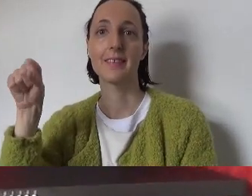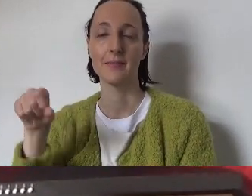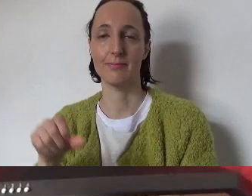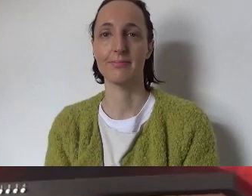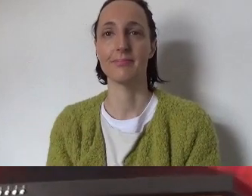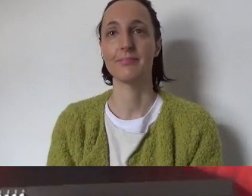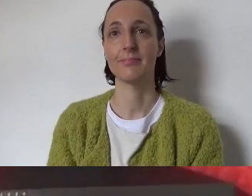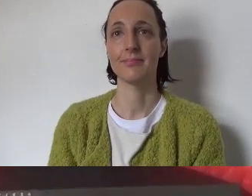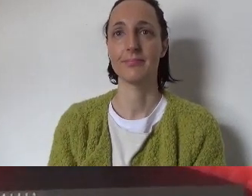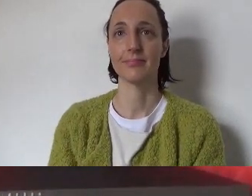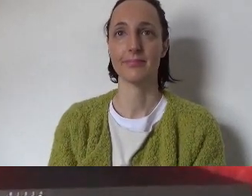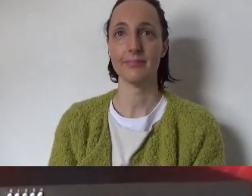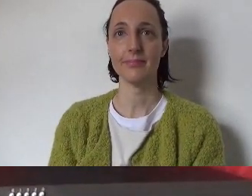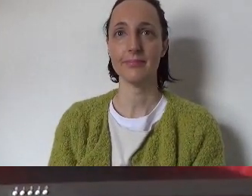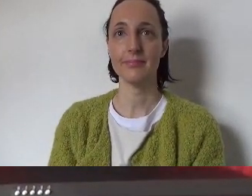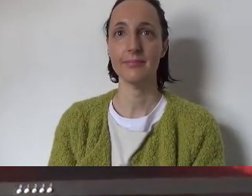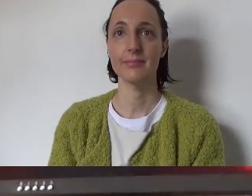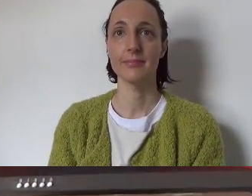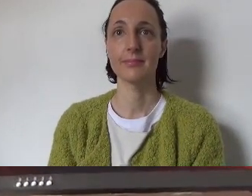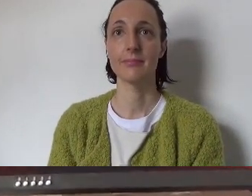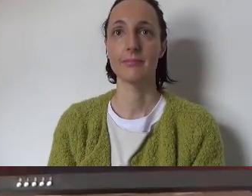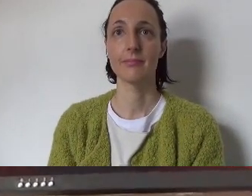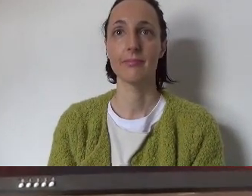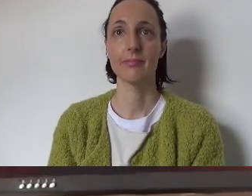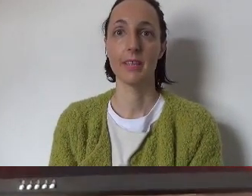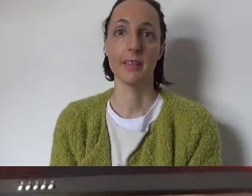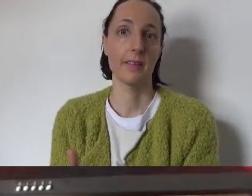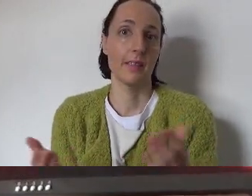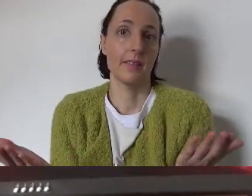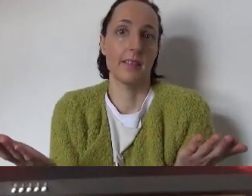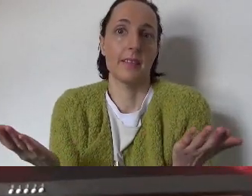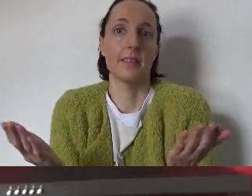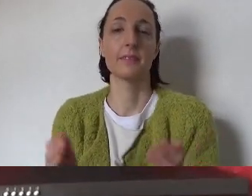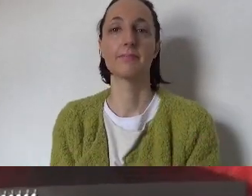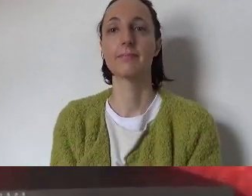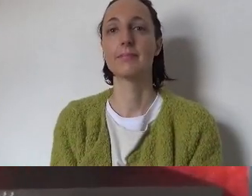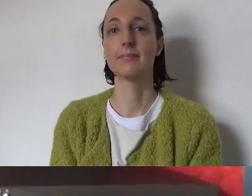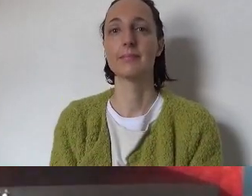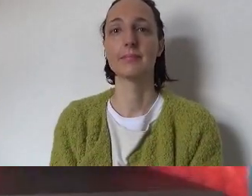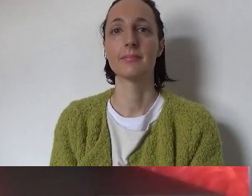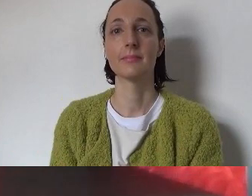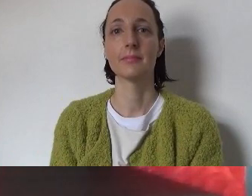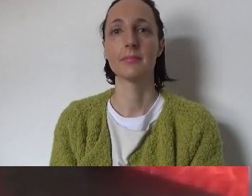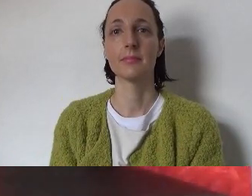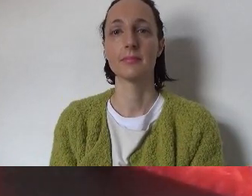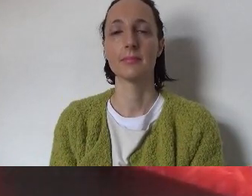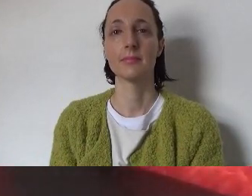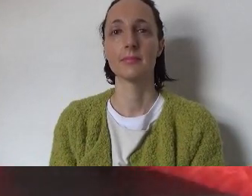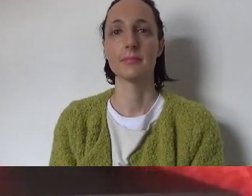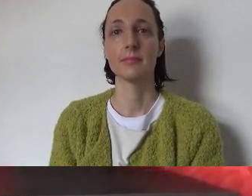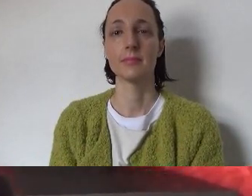Yes, guys, yes. So this, you are just to put the...